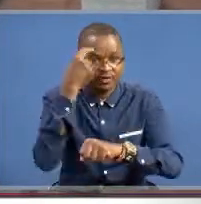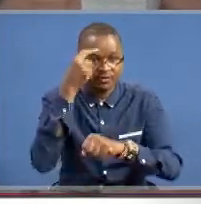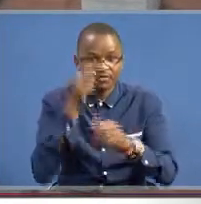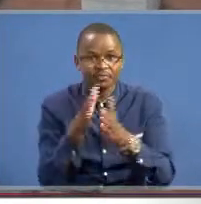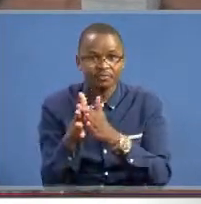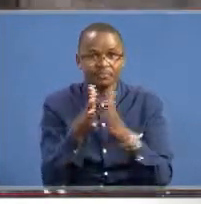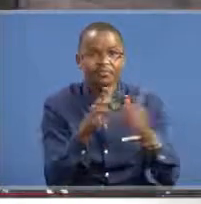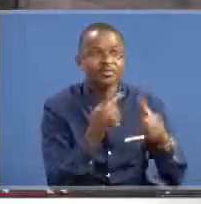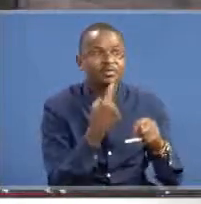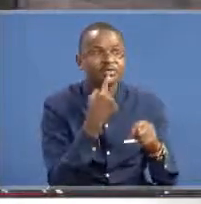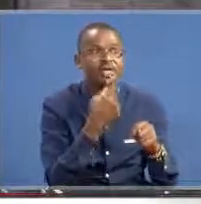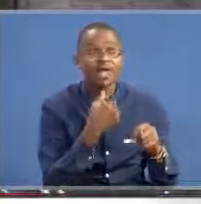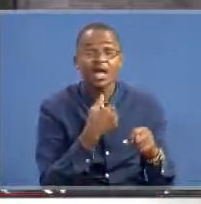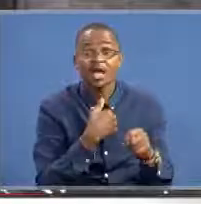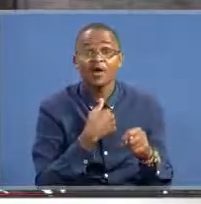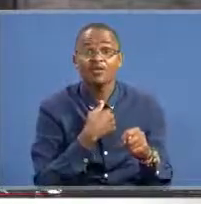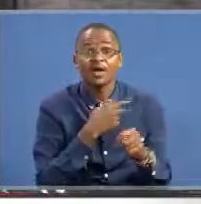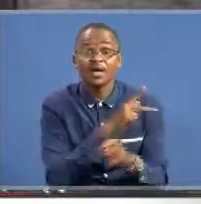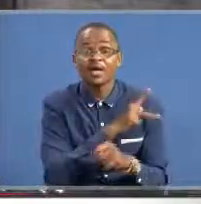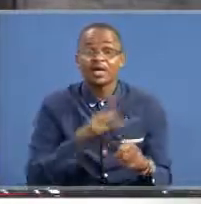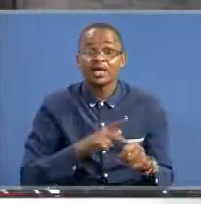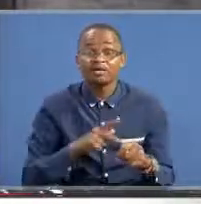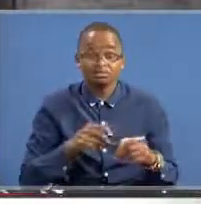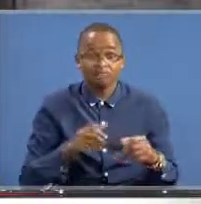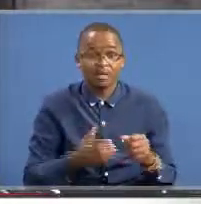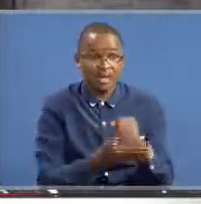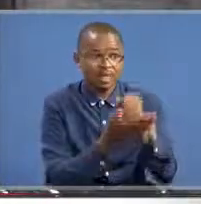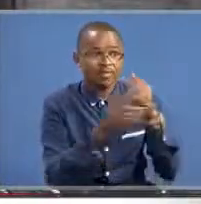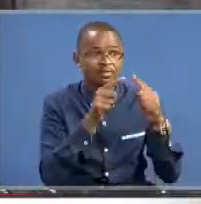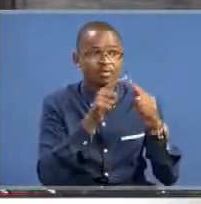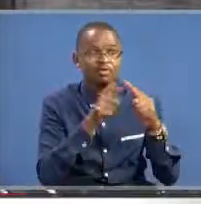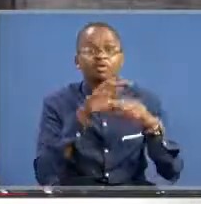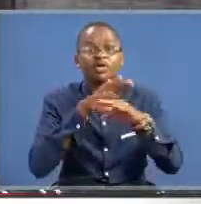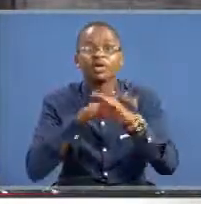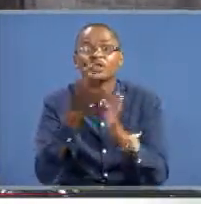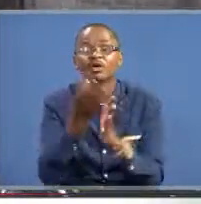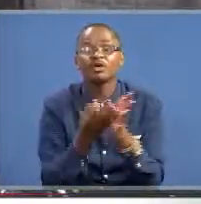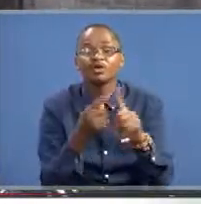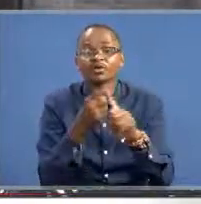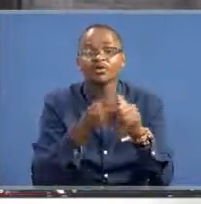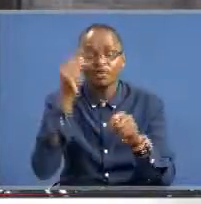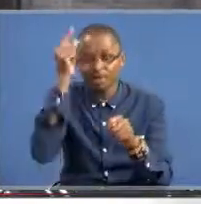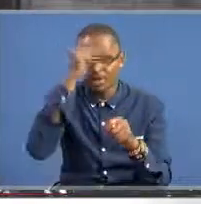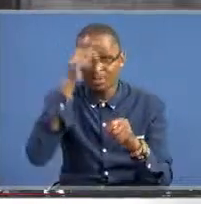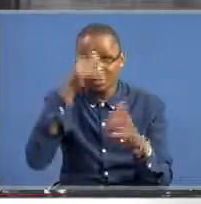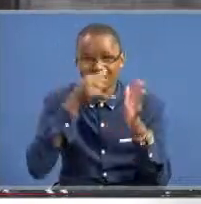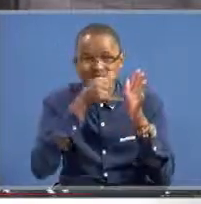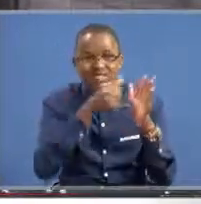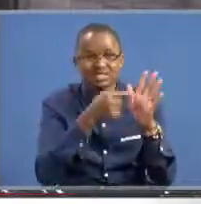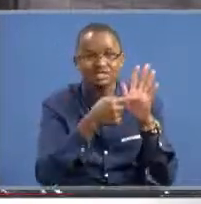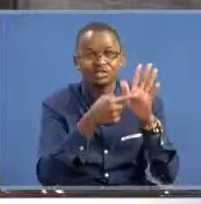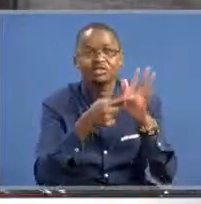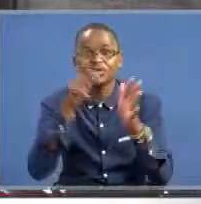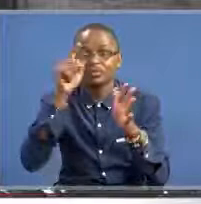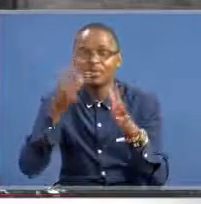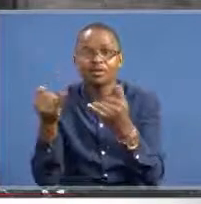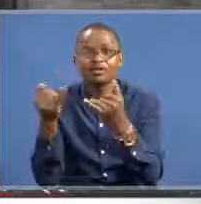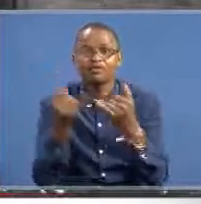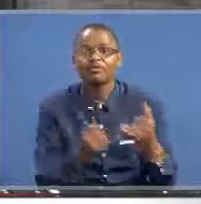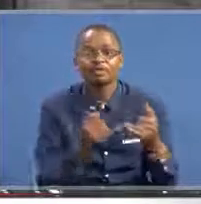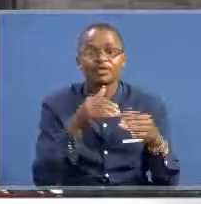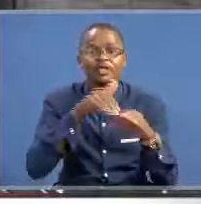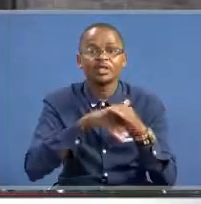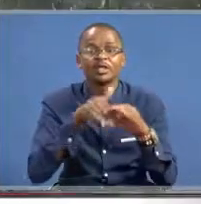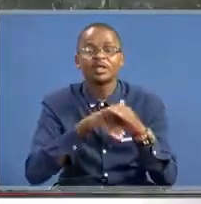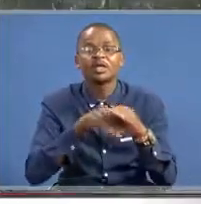chance, claiming they have kingpins in the government who have helped them get the form from the government naming system showing he should be admitted in the